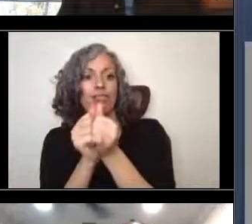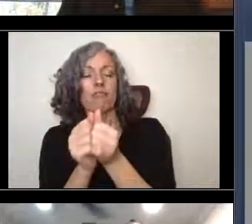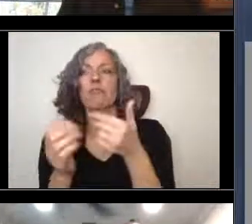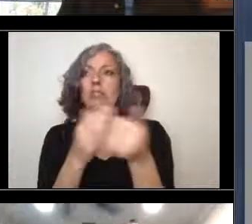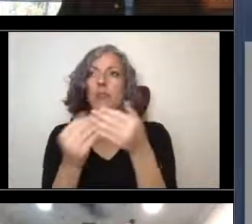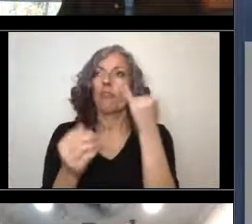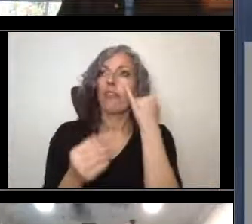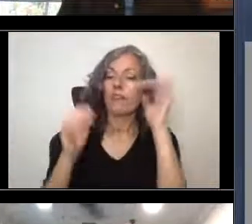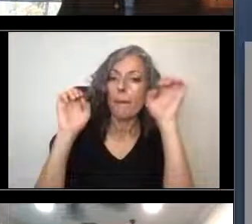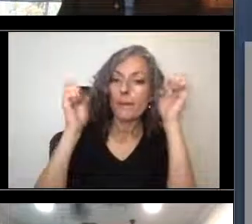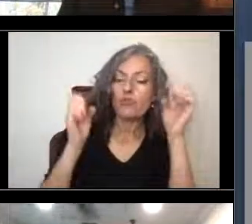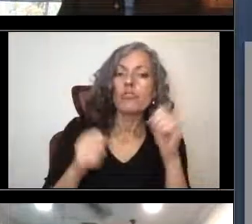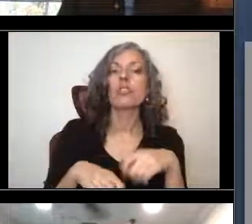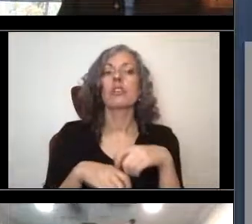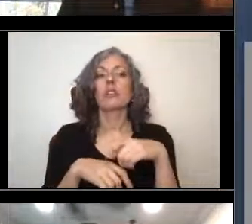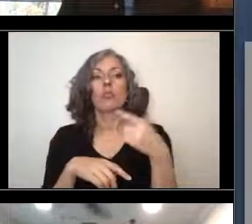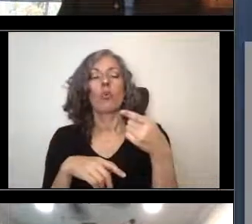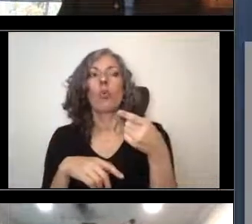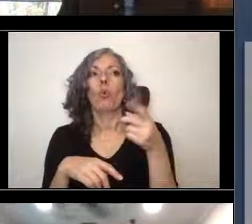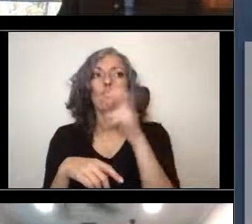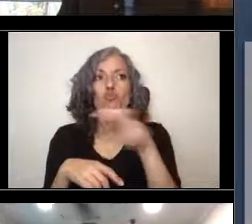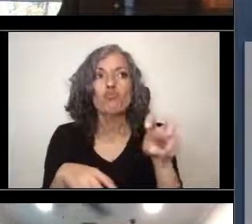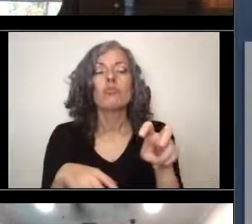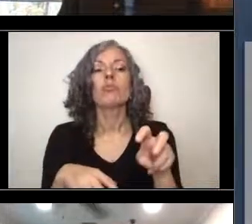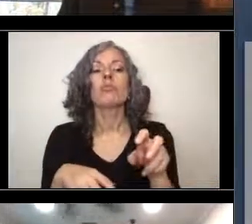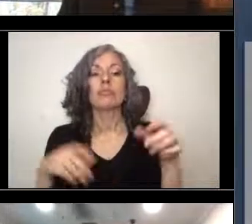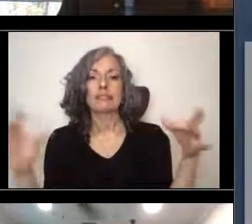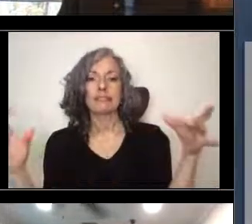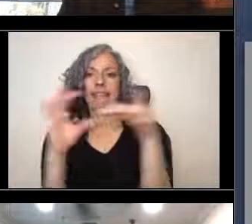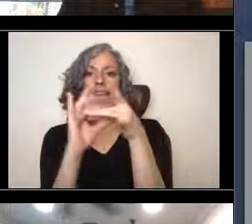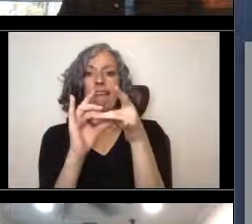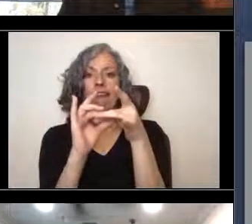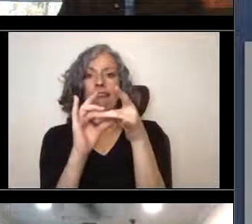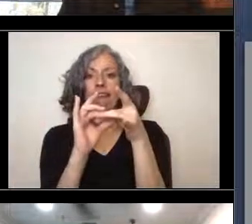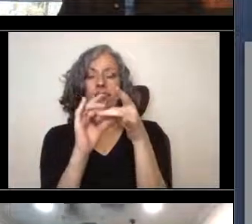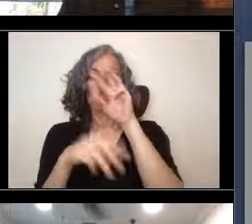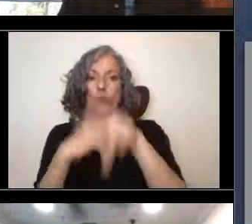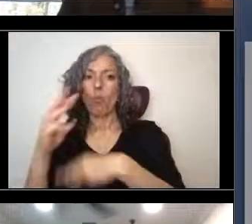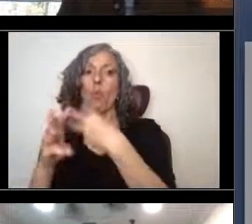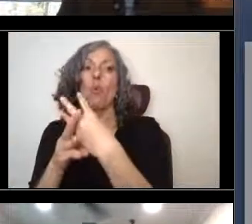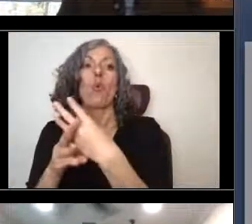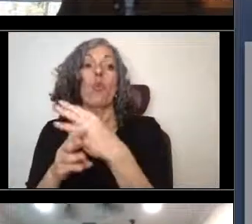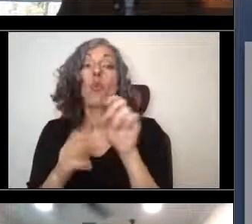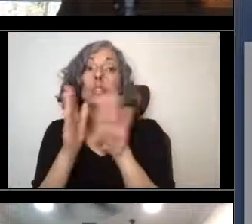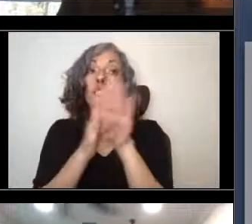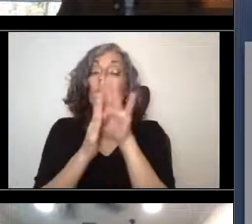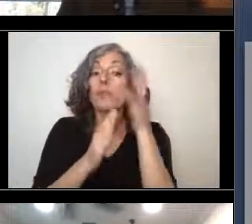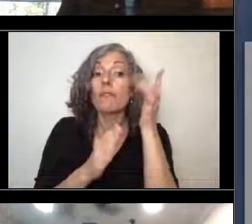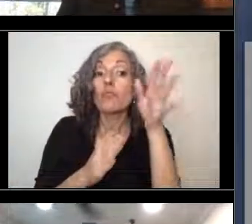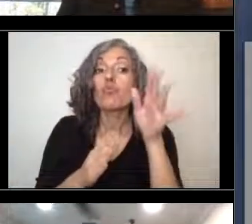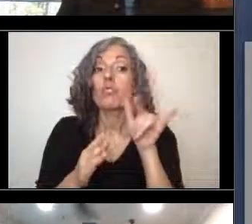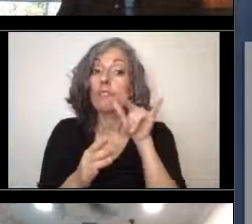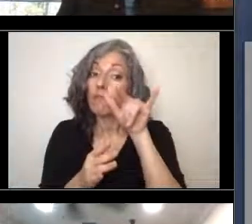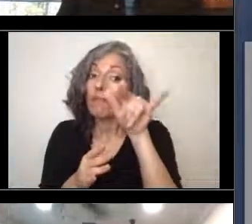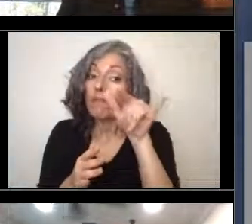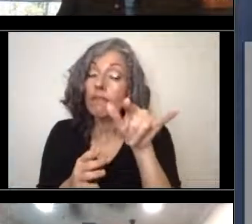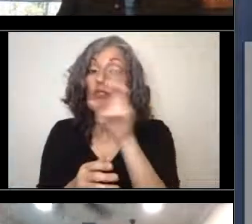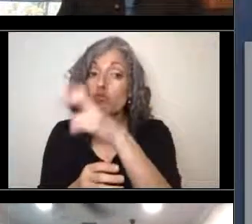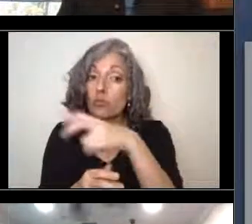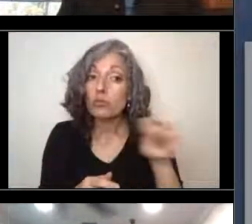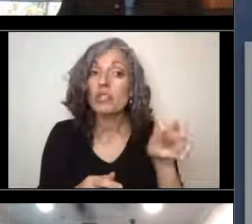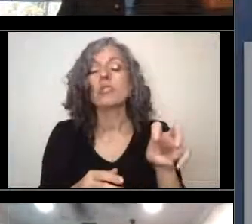in Alturas, connecting LAX in California to the world, or developing the future of aviation and transportation through reducing